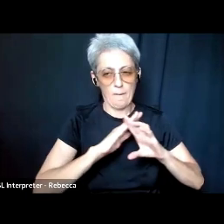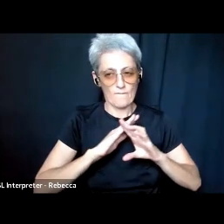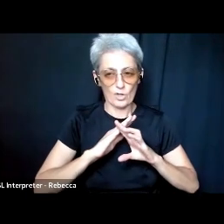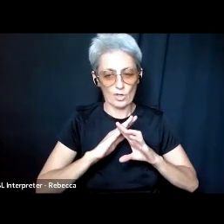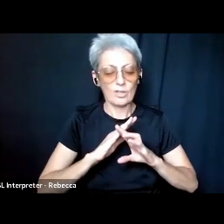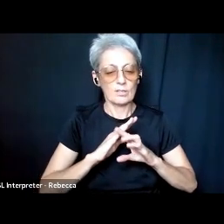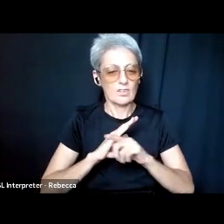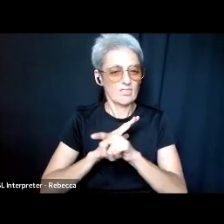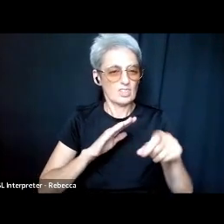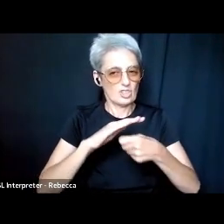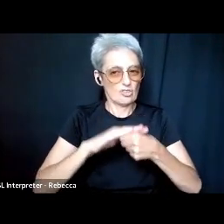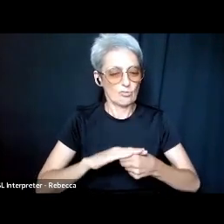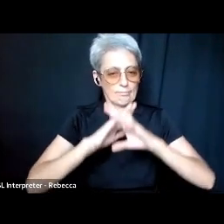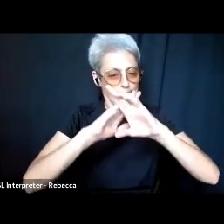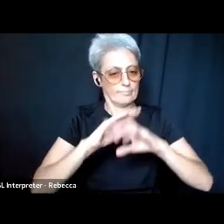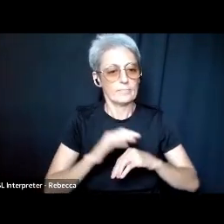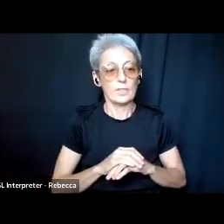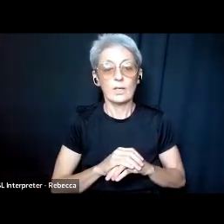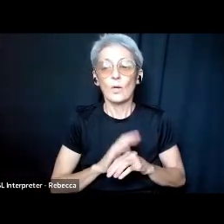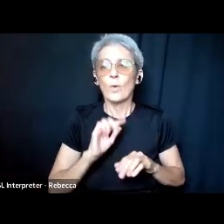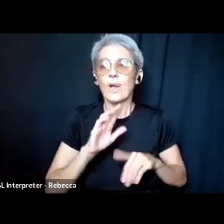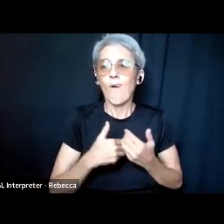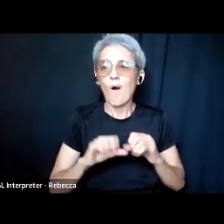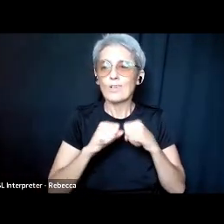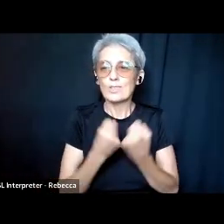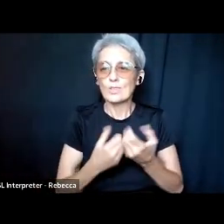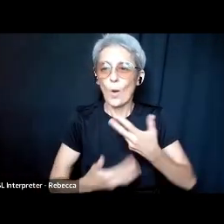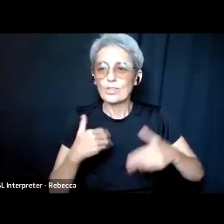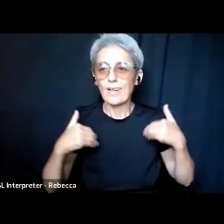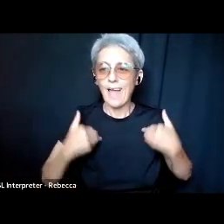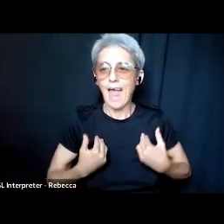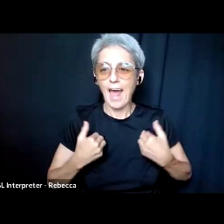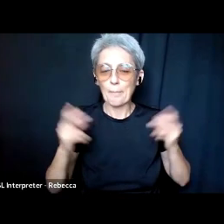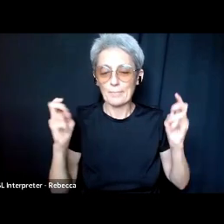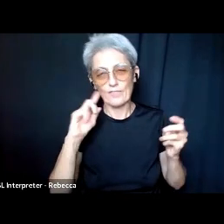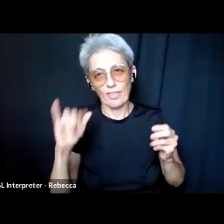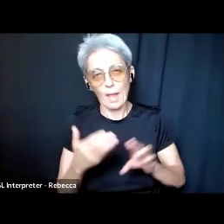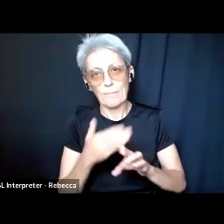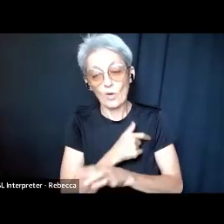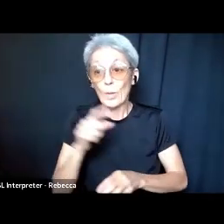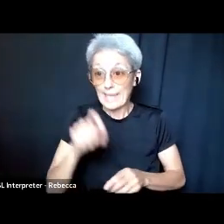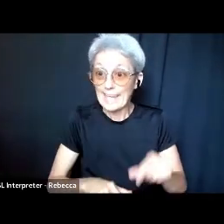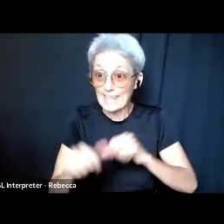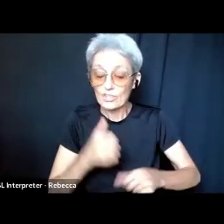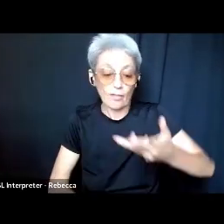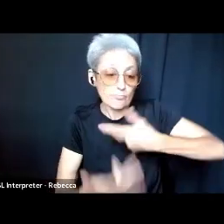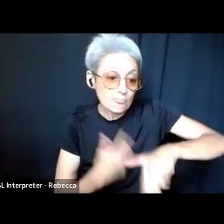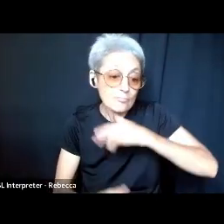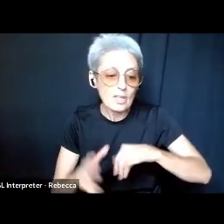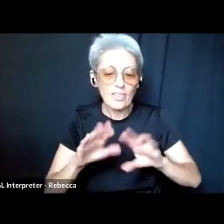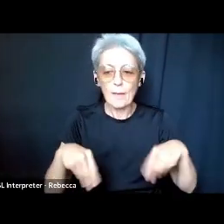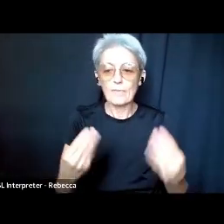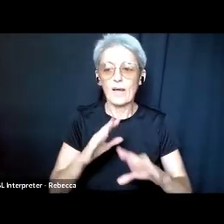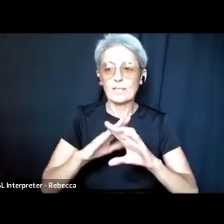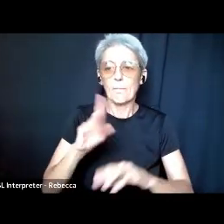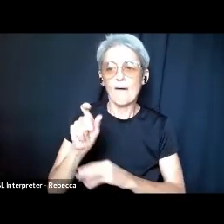social animals. We've heard that before. We all need each other in some way or another, and that provides a buffer. The second one,